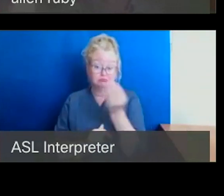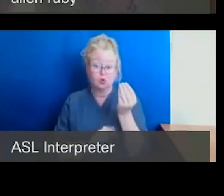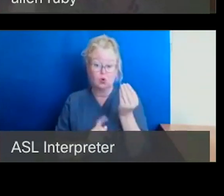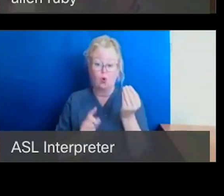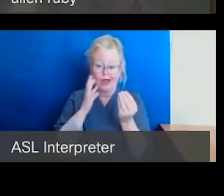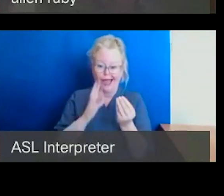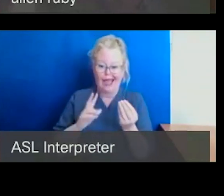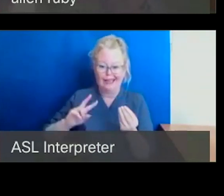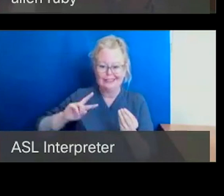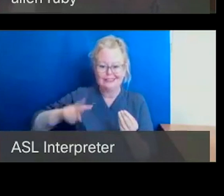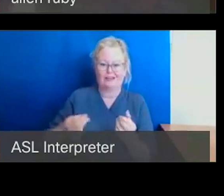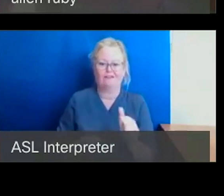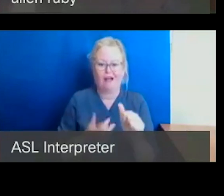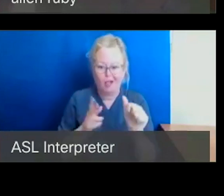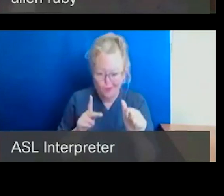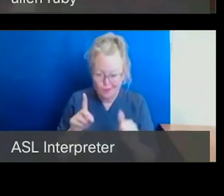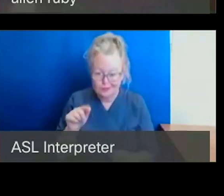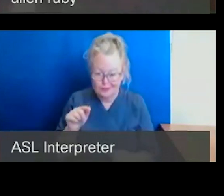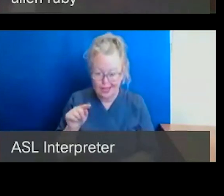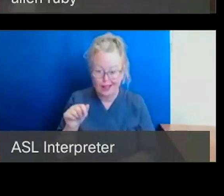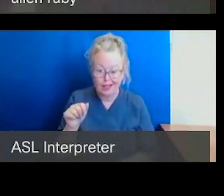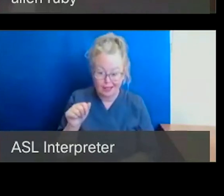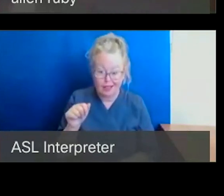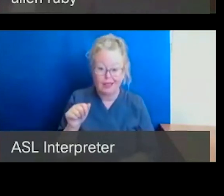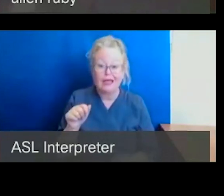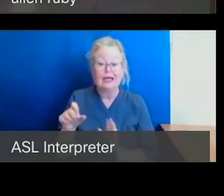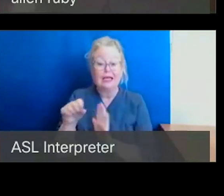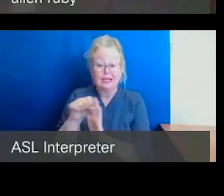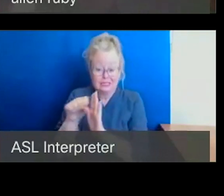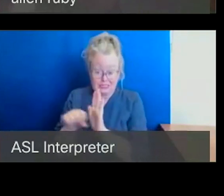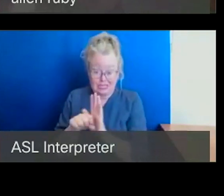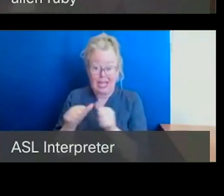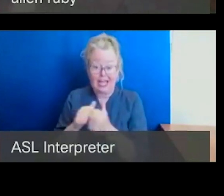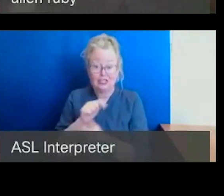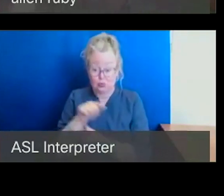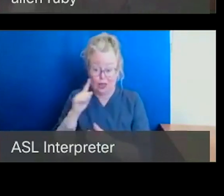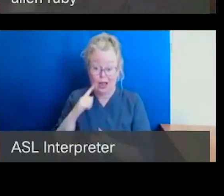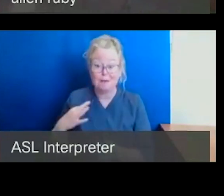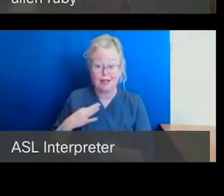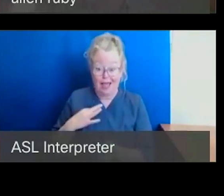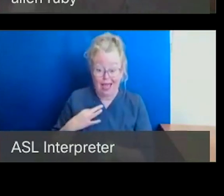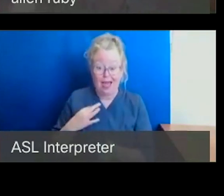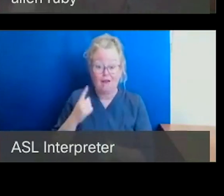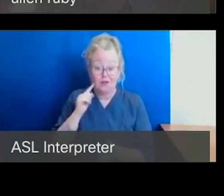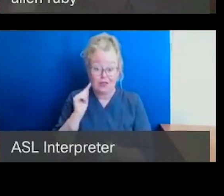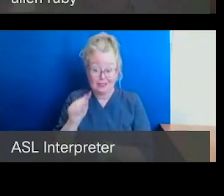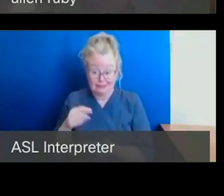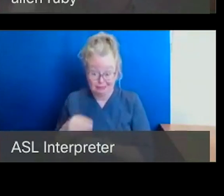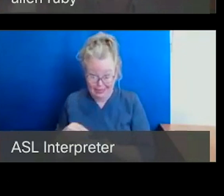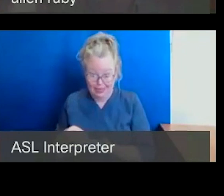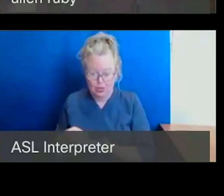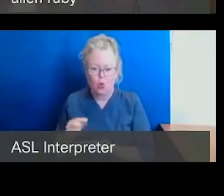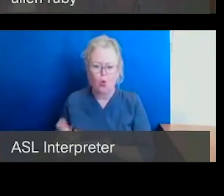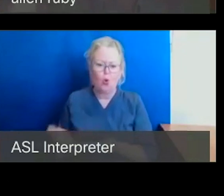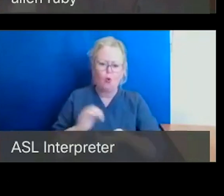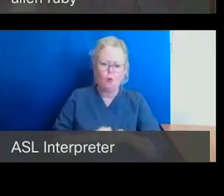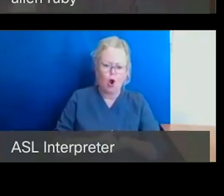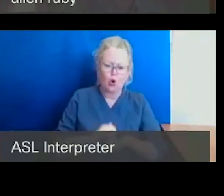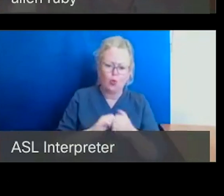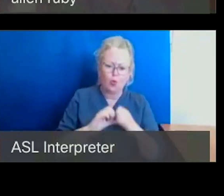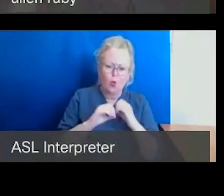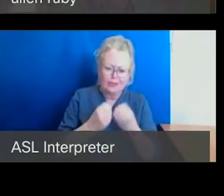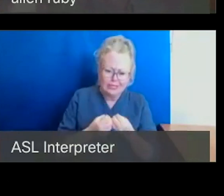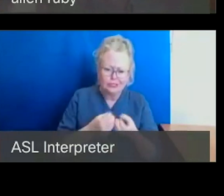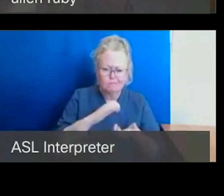data. And state education agencies can apply for these grants on their own, or they can apply with other organizations as